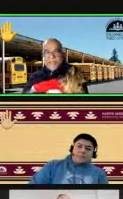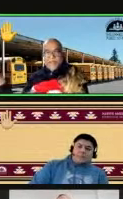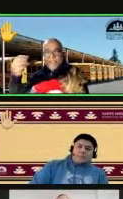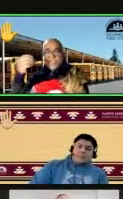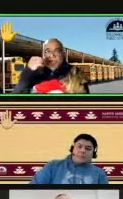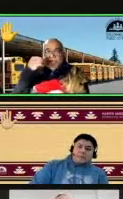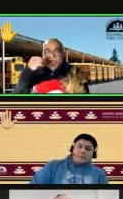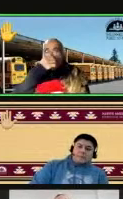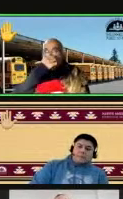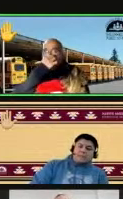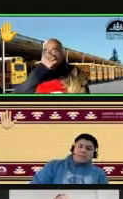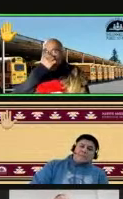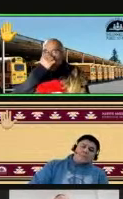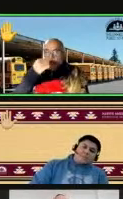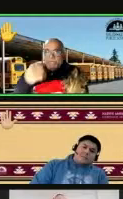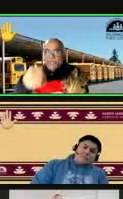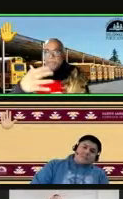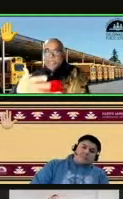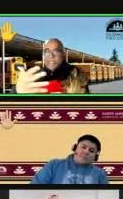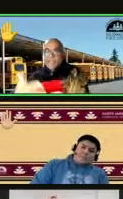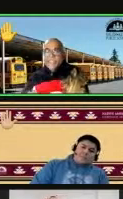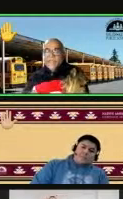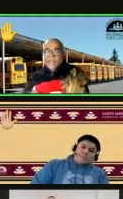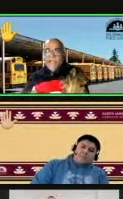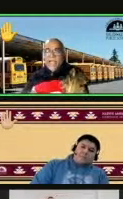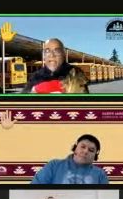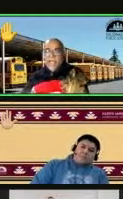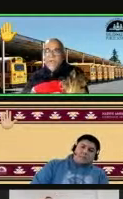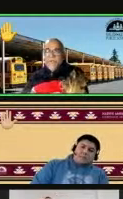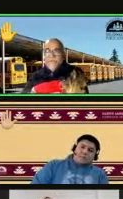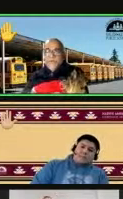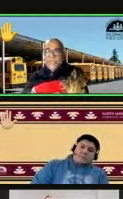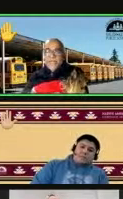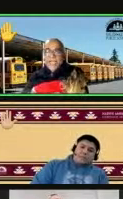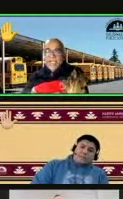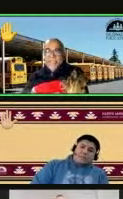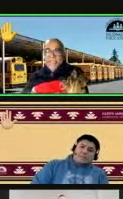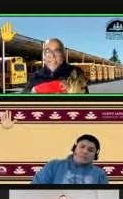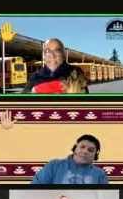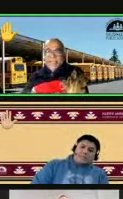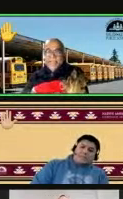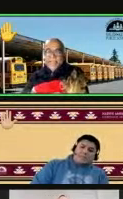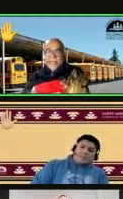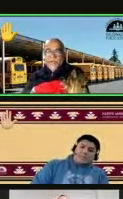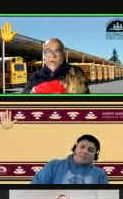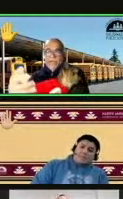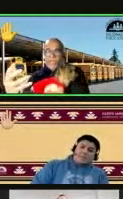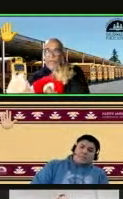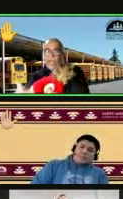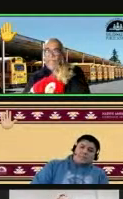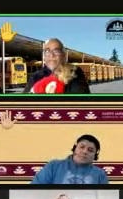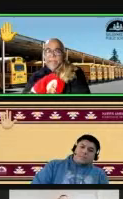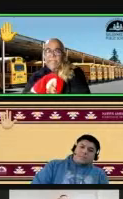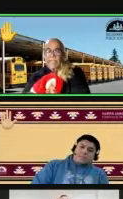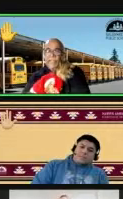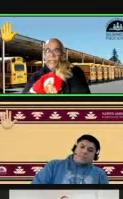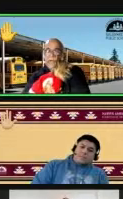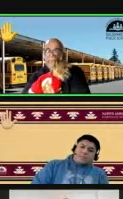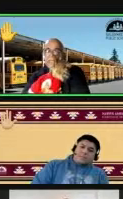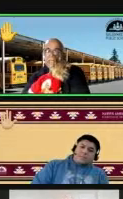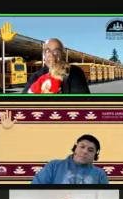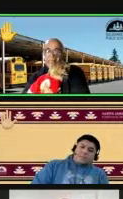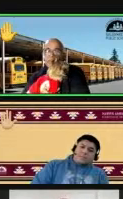others were asking language, because they are beginning to see the value of more than one language as the doorway to have